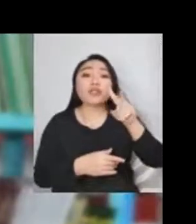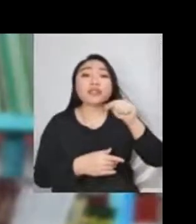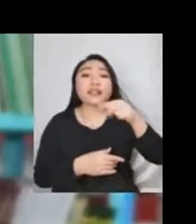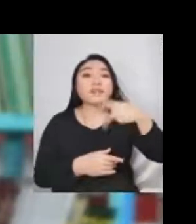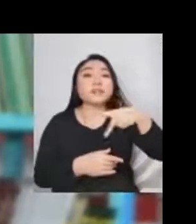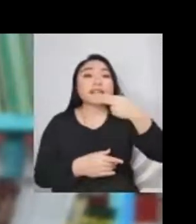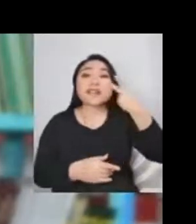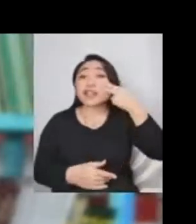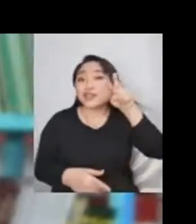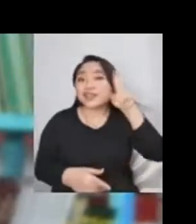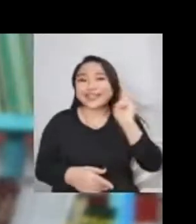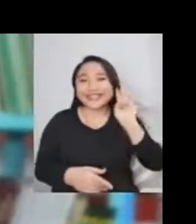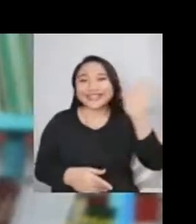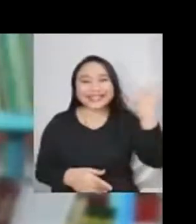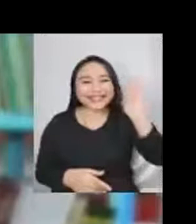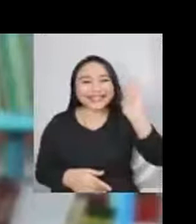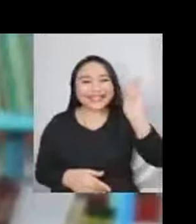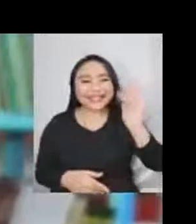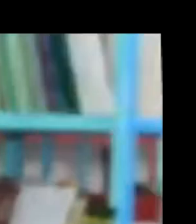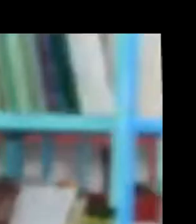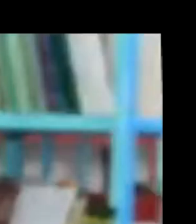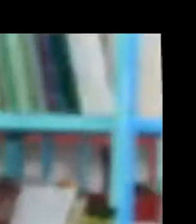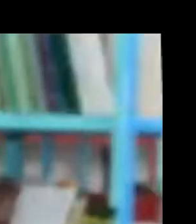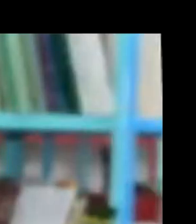signet.dost.gov.ph. See you soon!